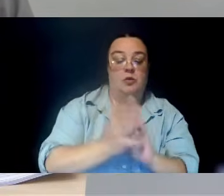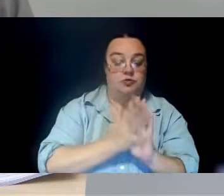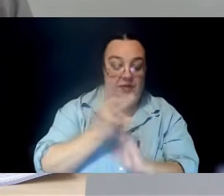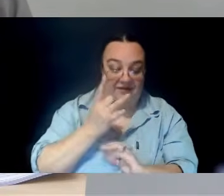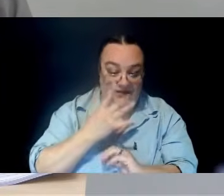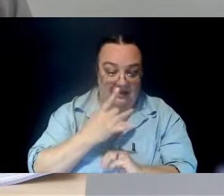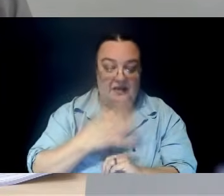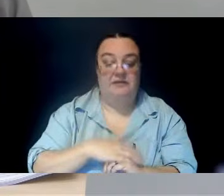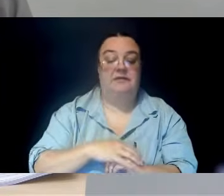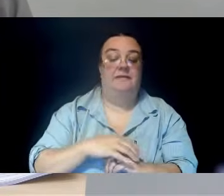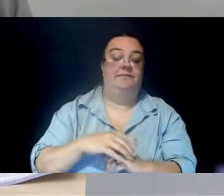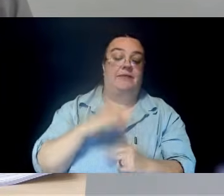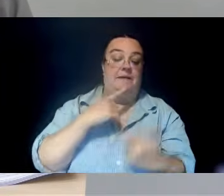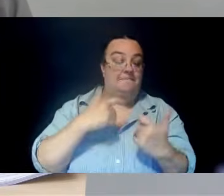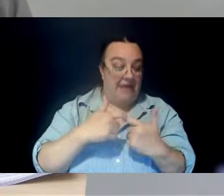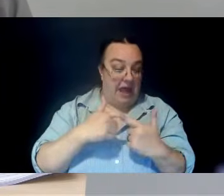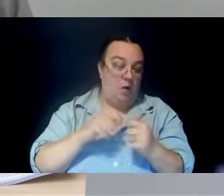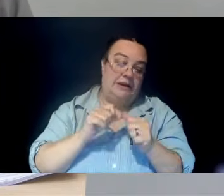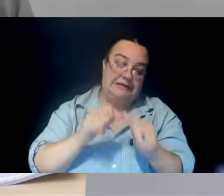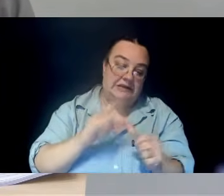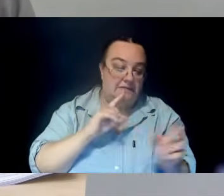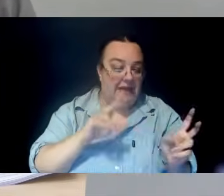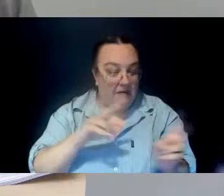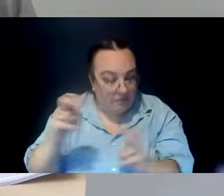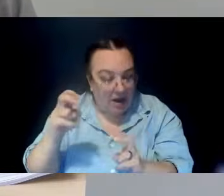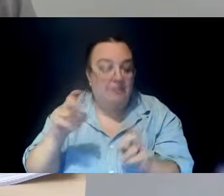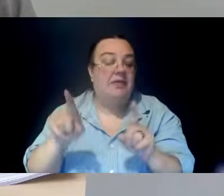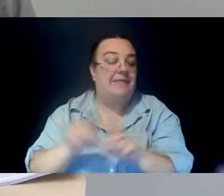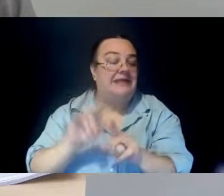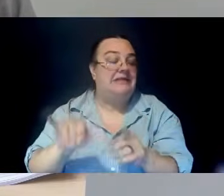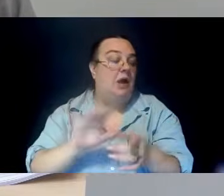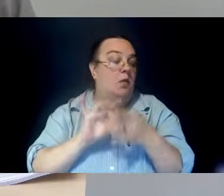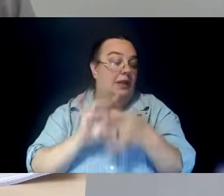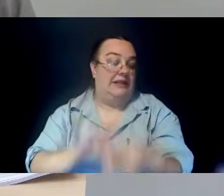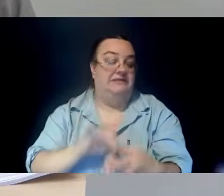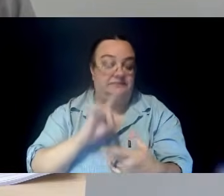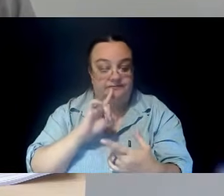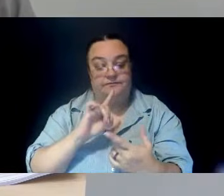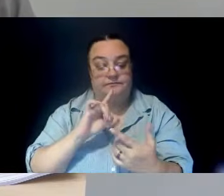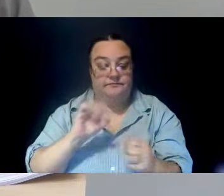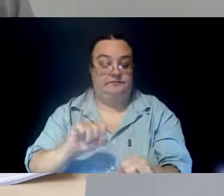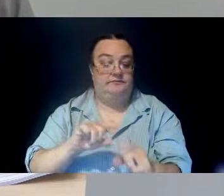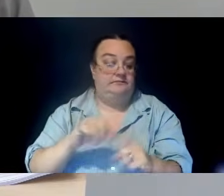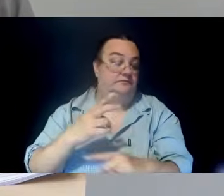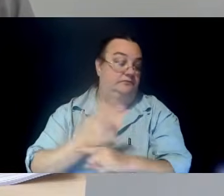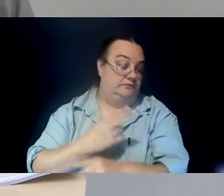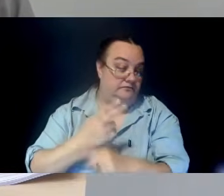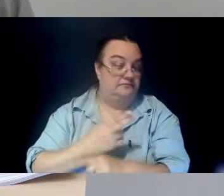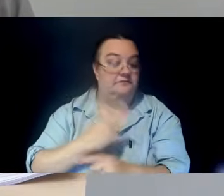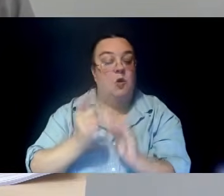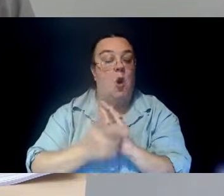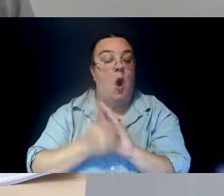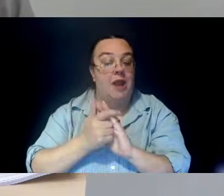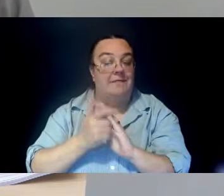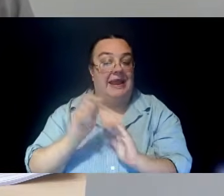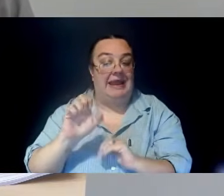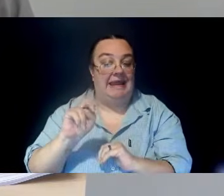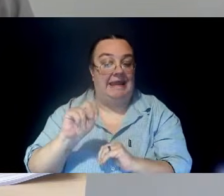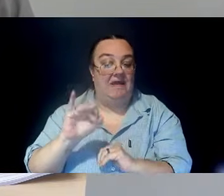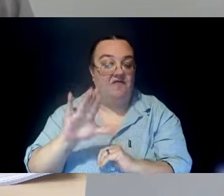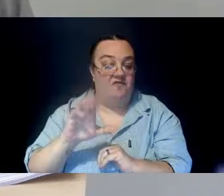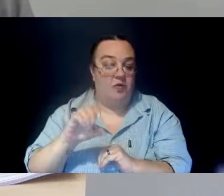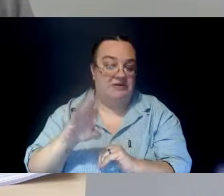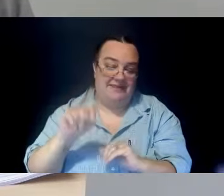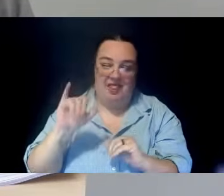be a problem as it relates to being able to utilize automated enforcement, so we're continuing to explore those